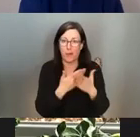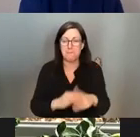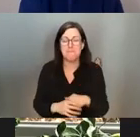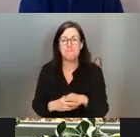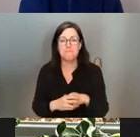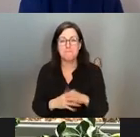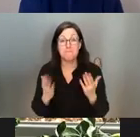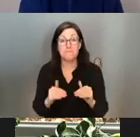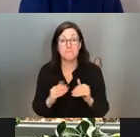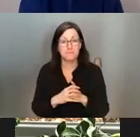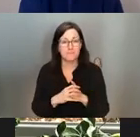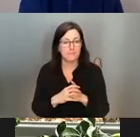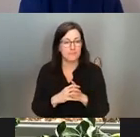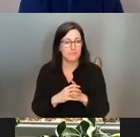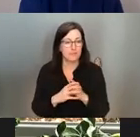please.